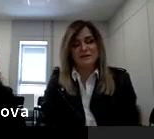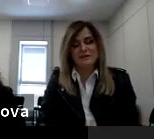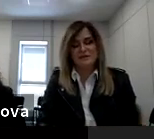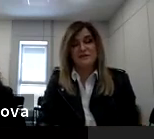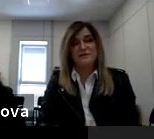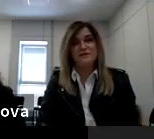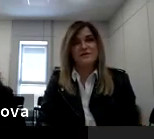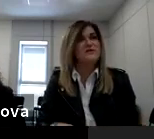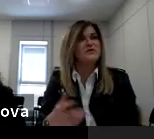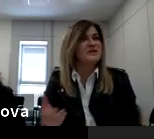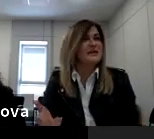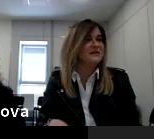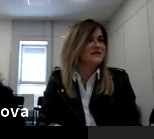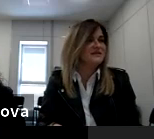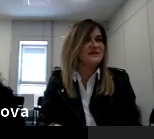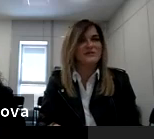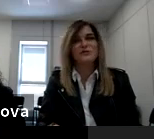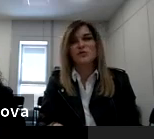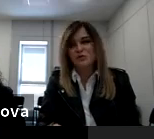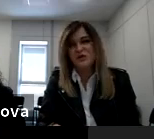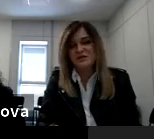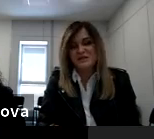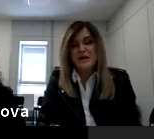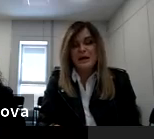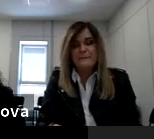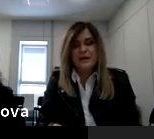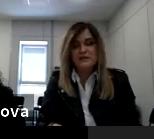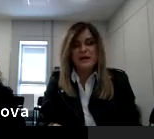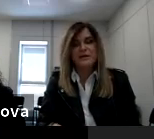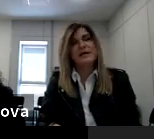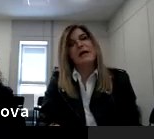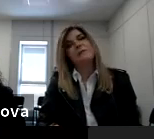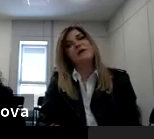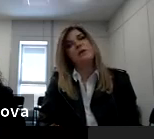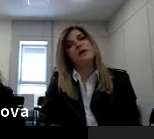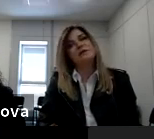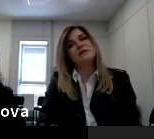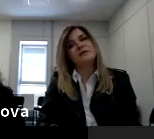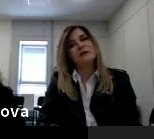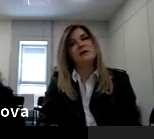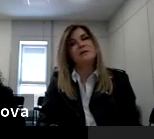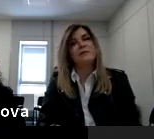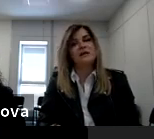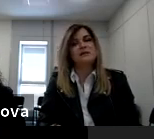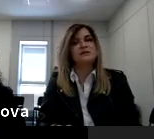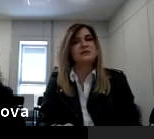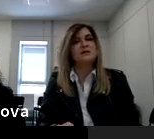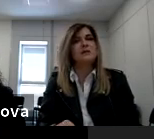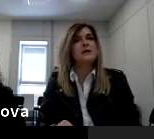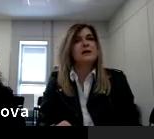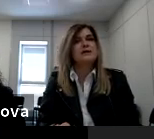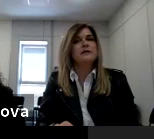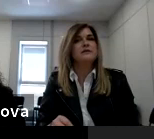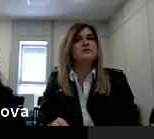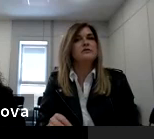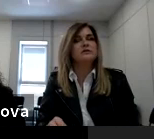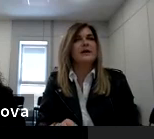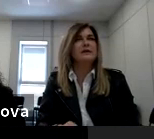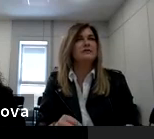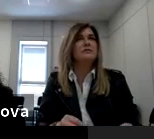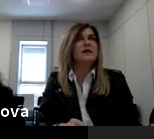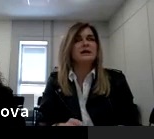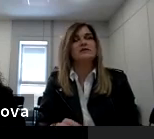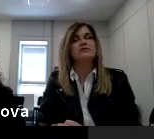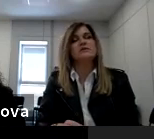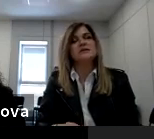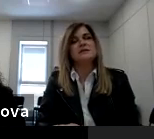cannot refuse, cannot tell you do not do this, but we are not happy when the dealer makes the control,